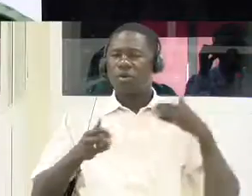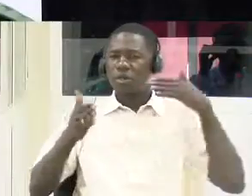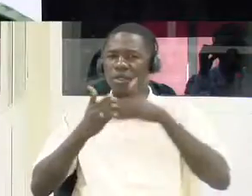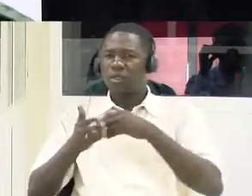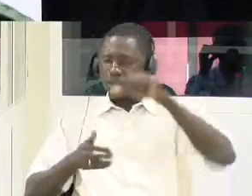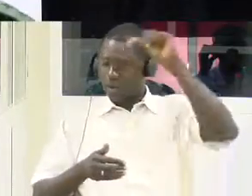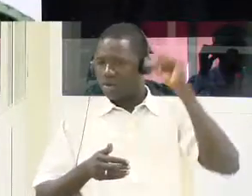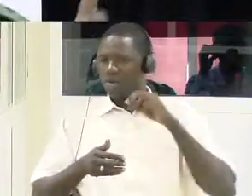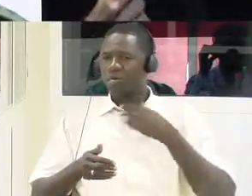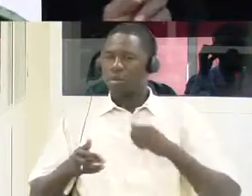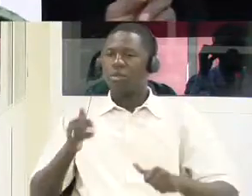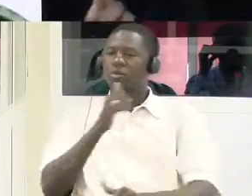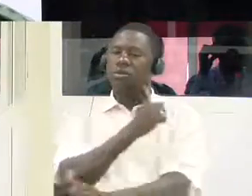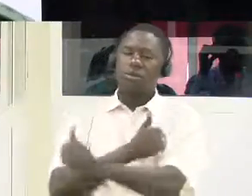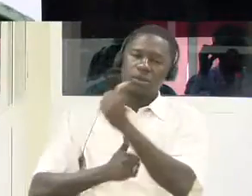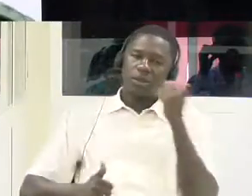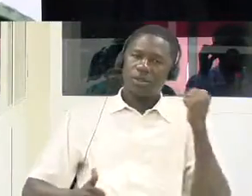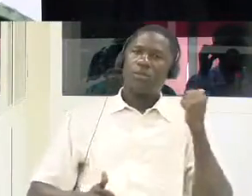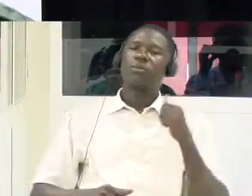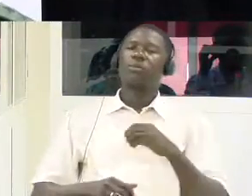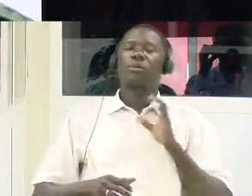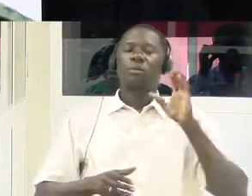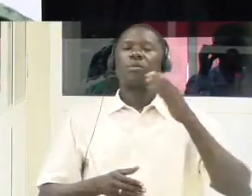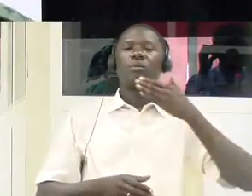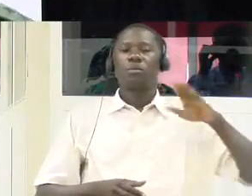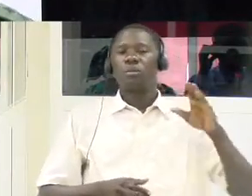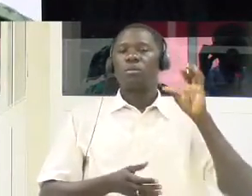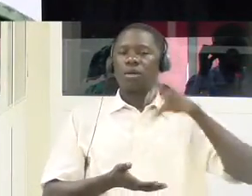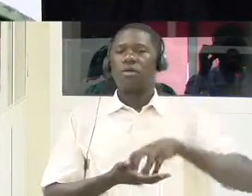U-turn back to come back to Bakau.